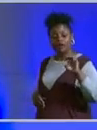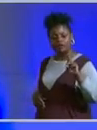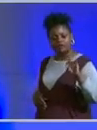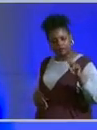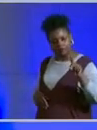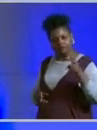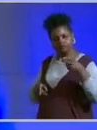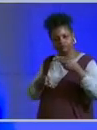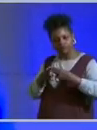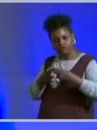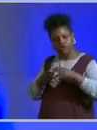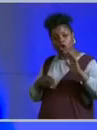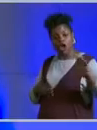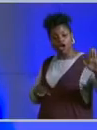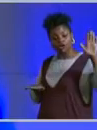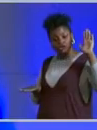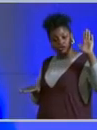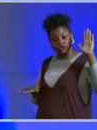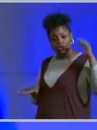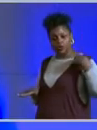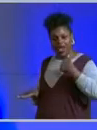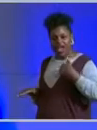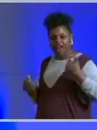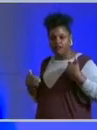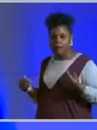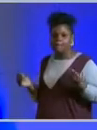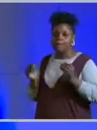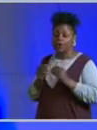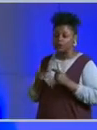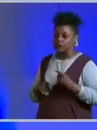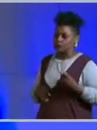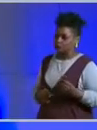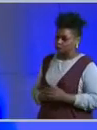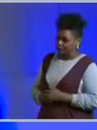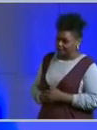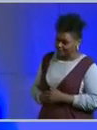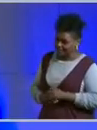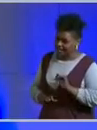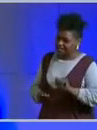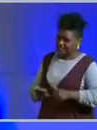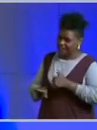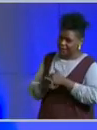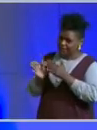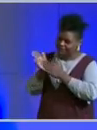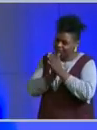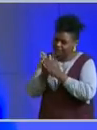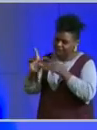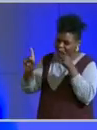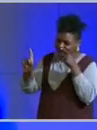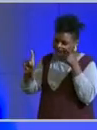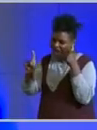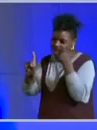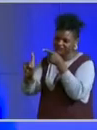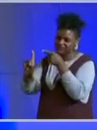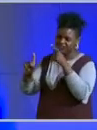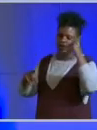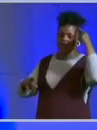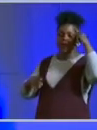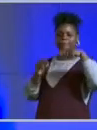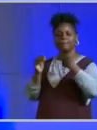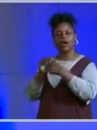we have more to do, and we have to think bigger. She shared ambitious goals for us to think about, for the region to